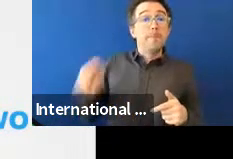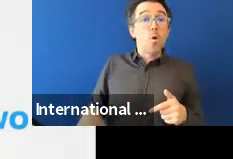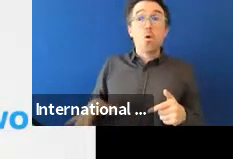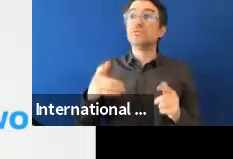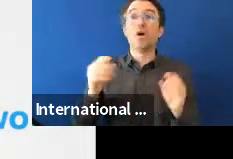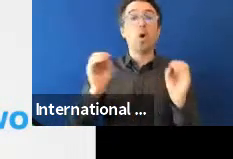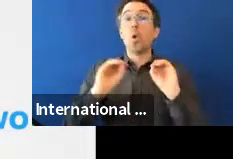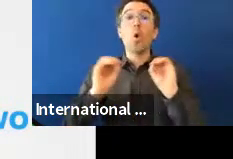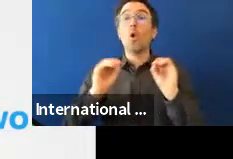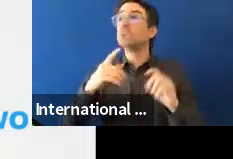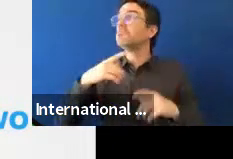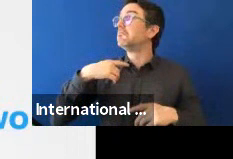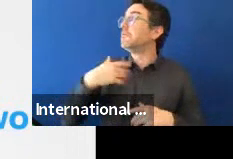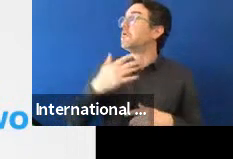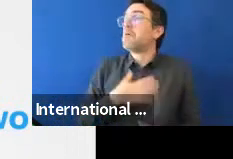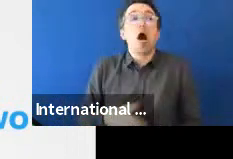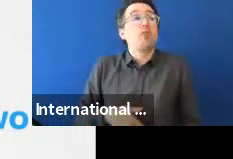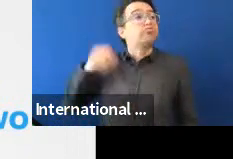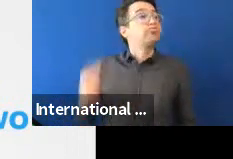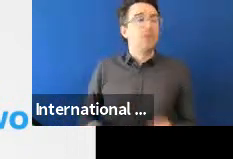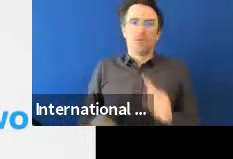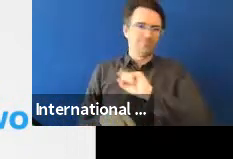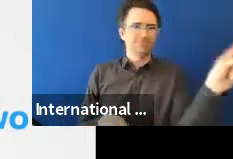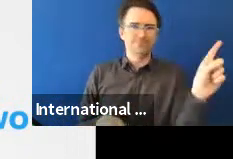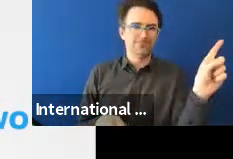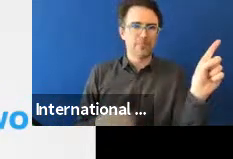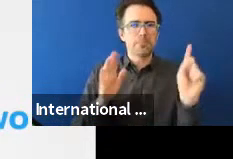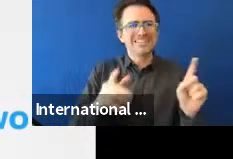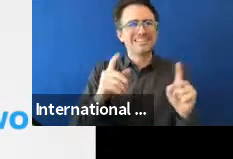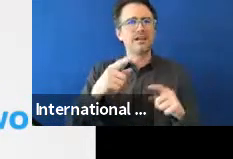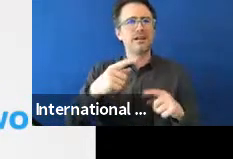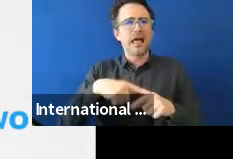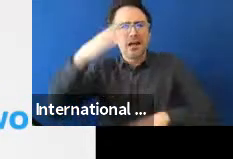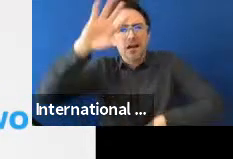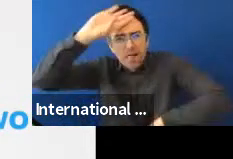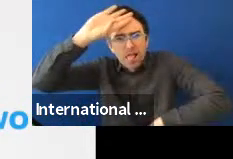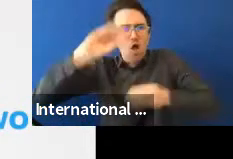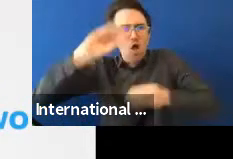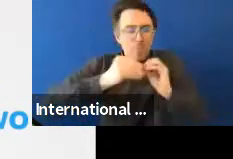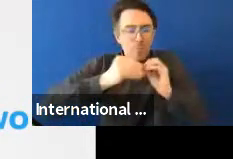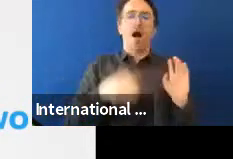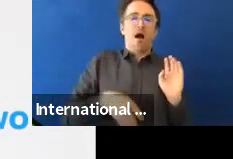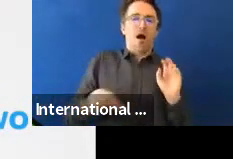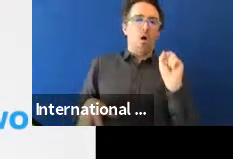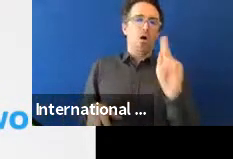to illegalities. The government strengthened the education of medical